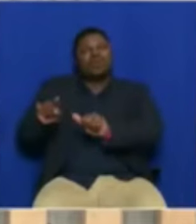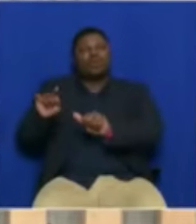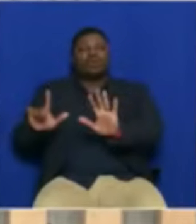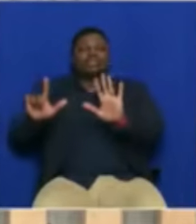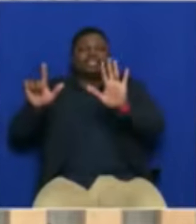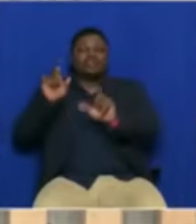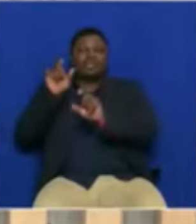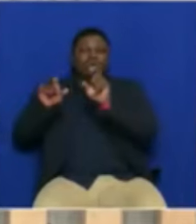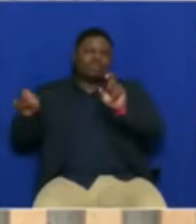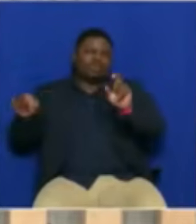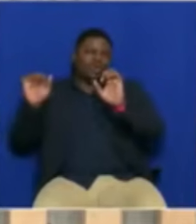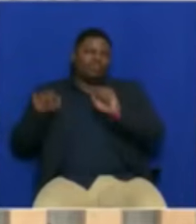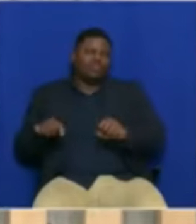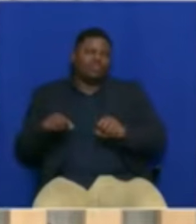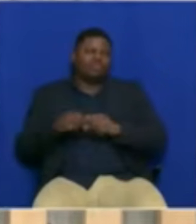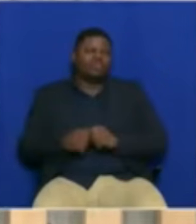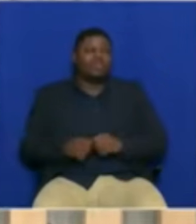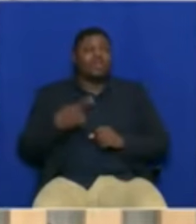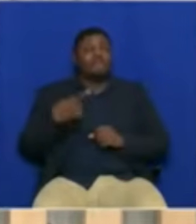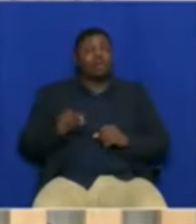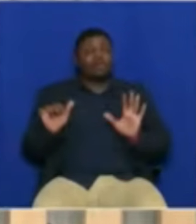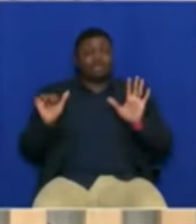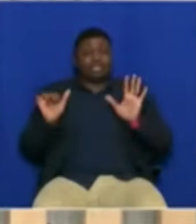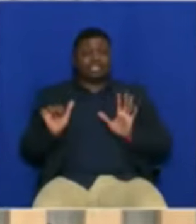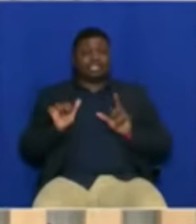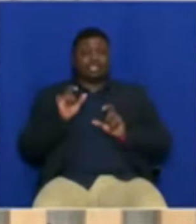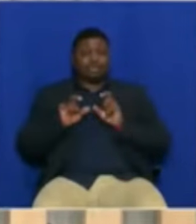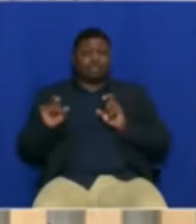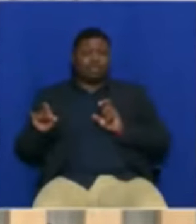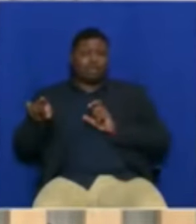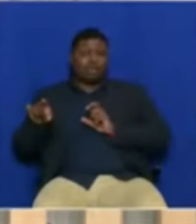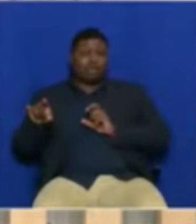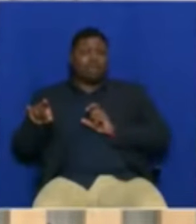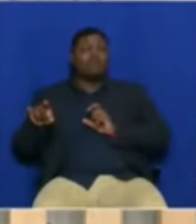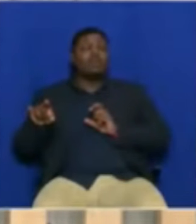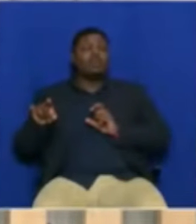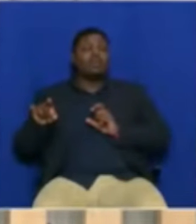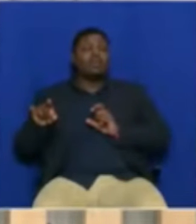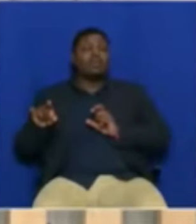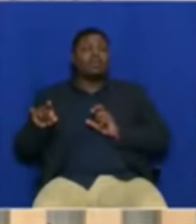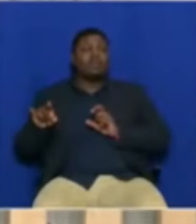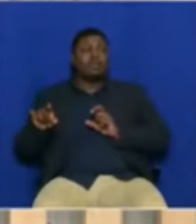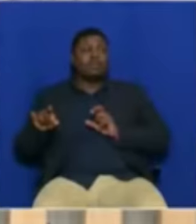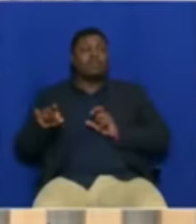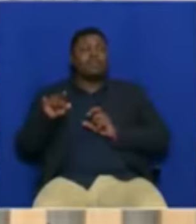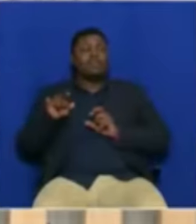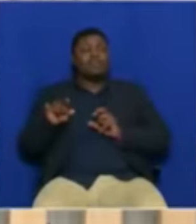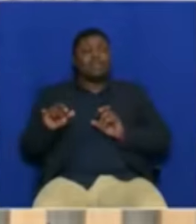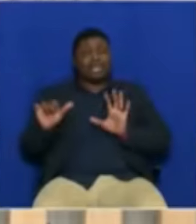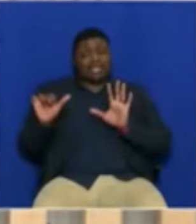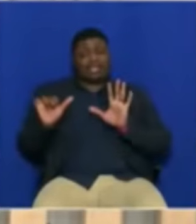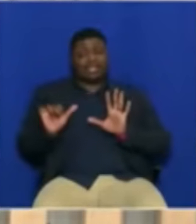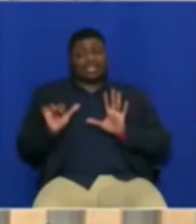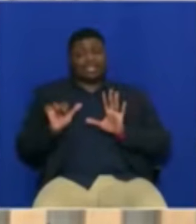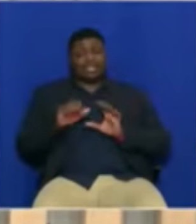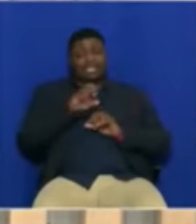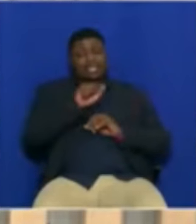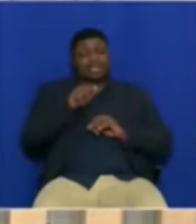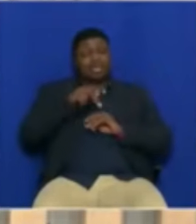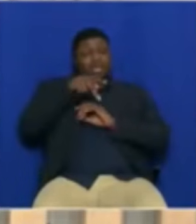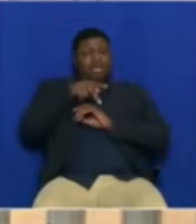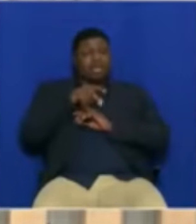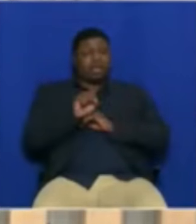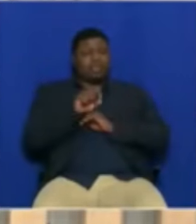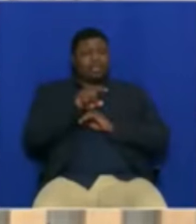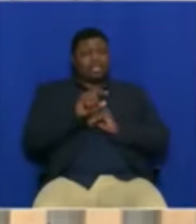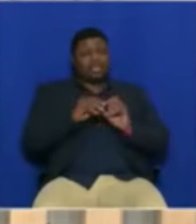6 people plus, this is the 6 SEPS members plus Mukwele. That's what you